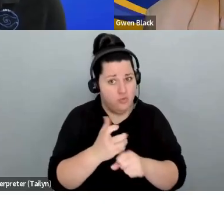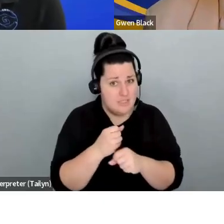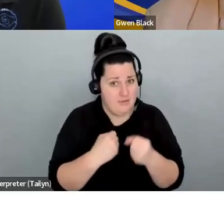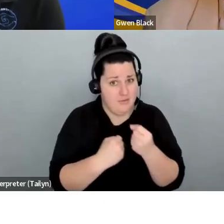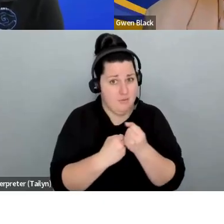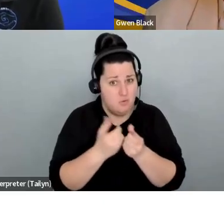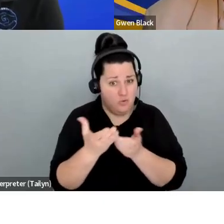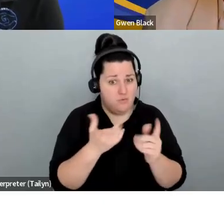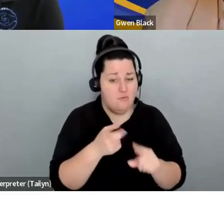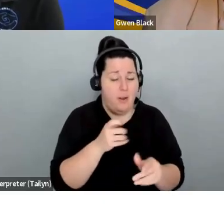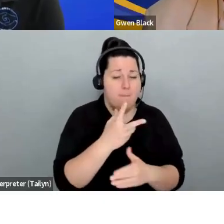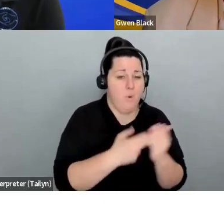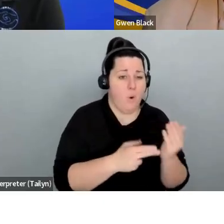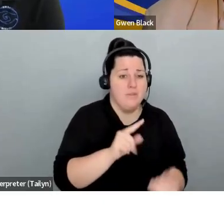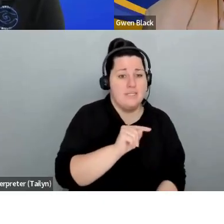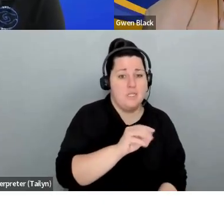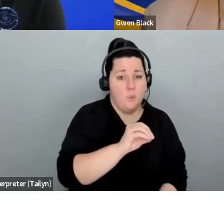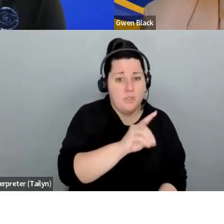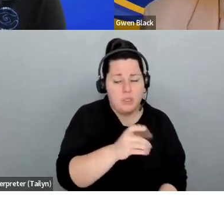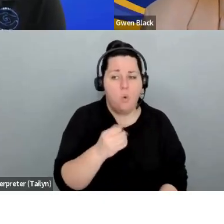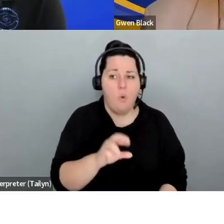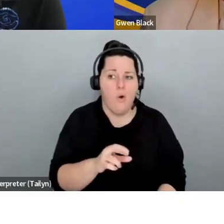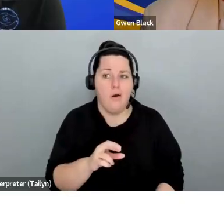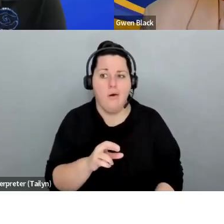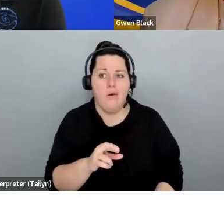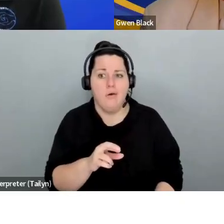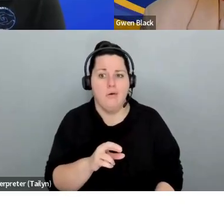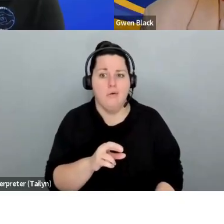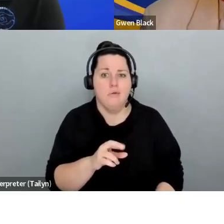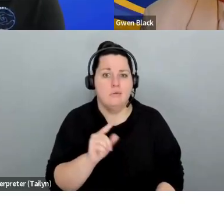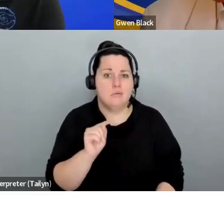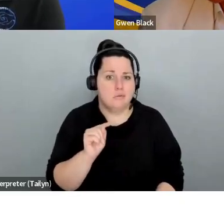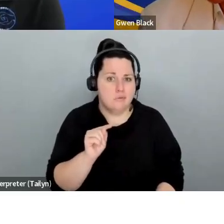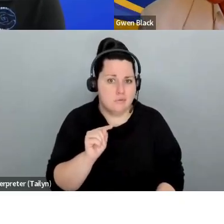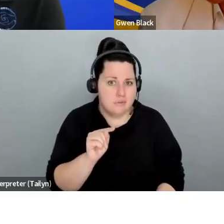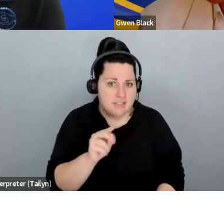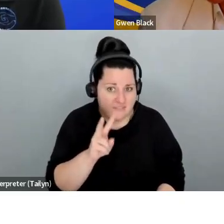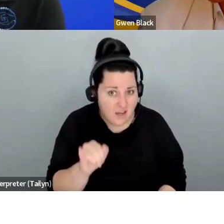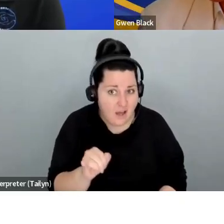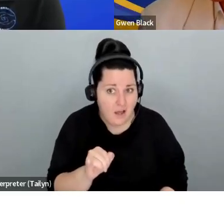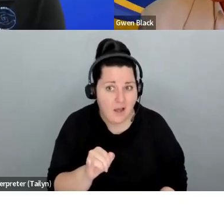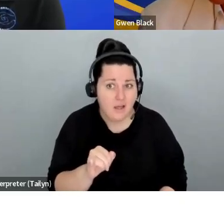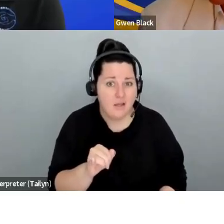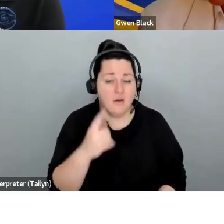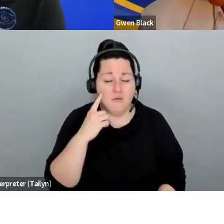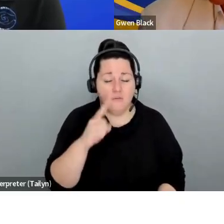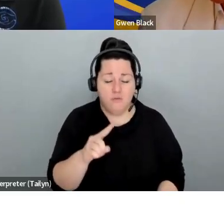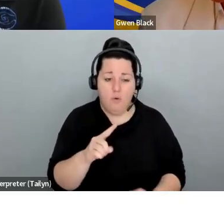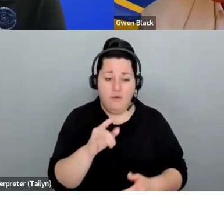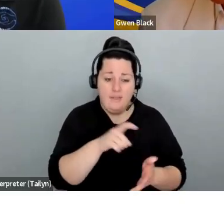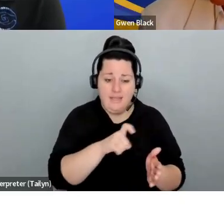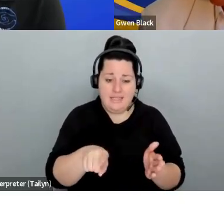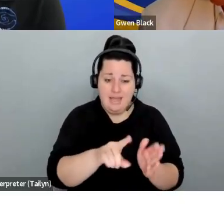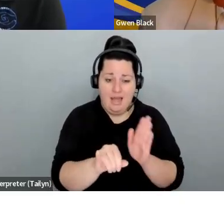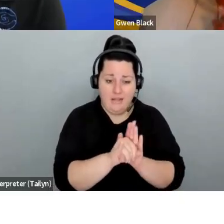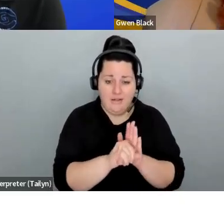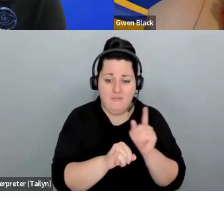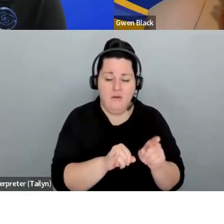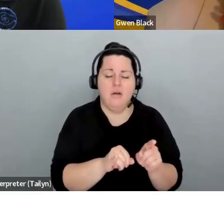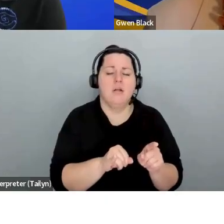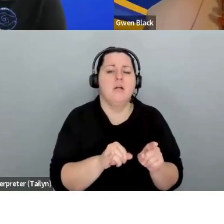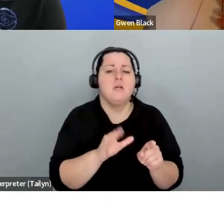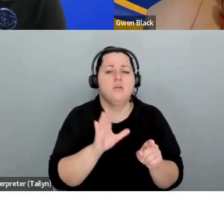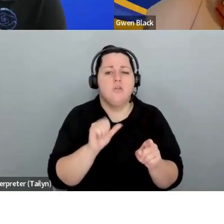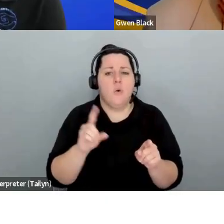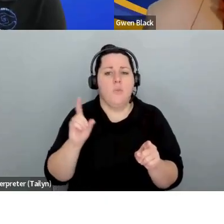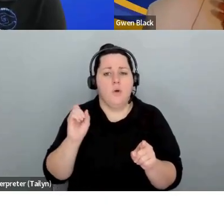both the teacher of the deaf or hard of hearing and the teacher of the visually impaired for identified needs. And the question